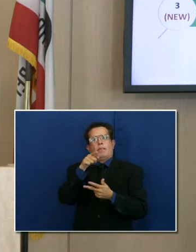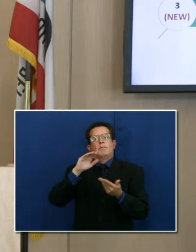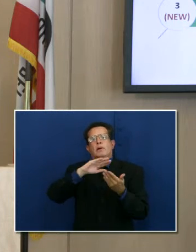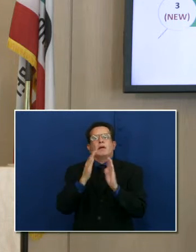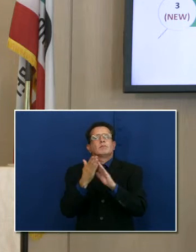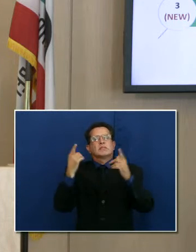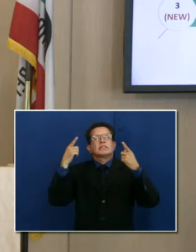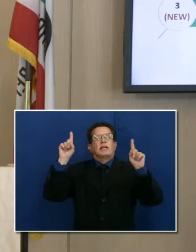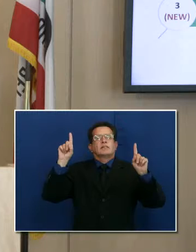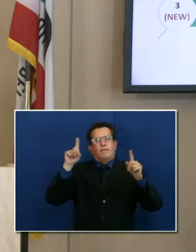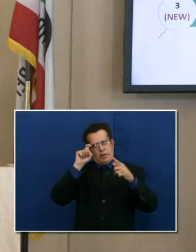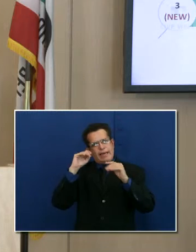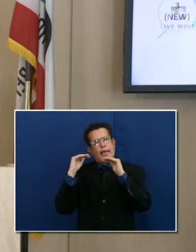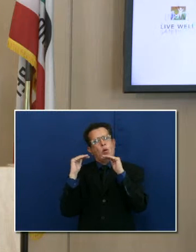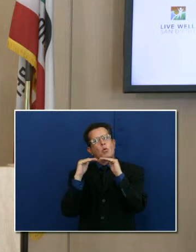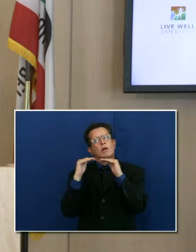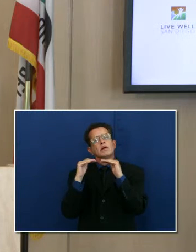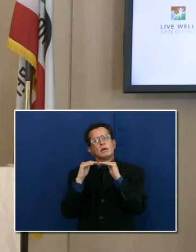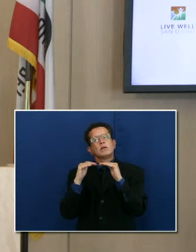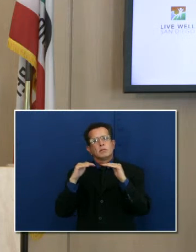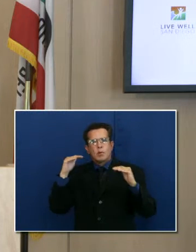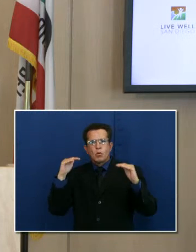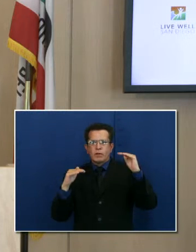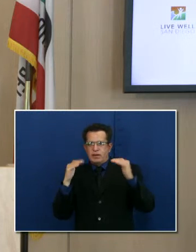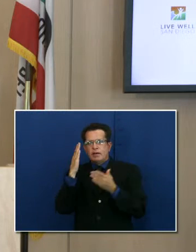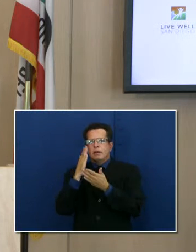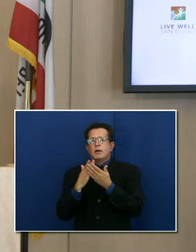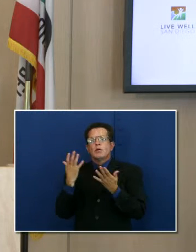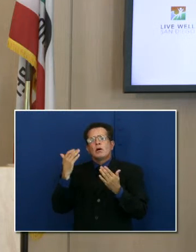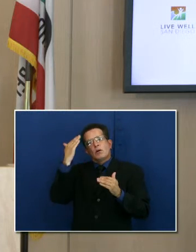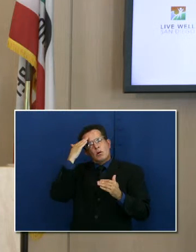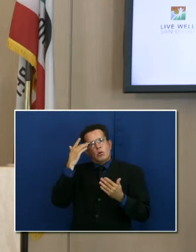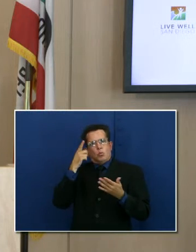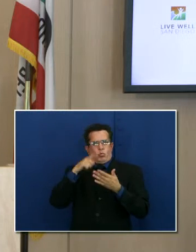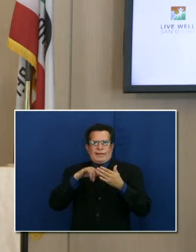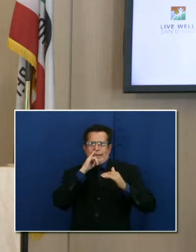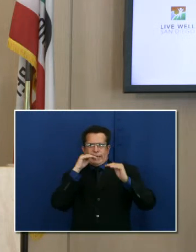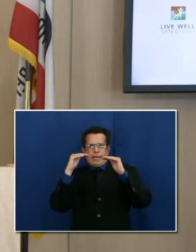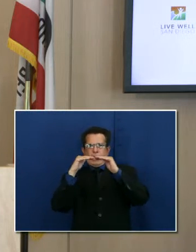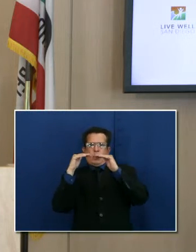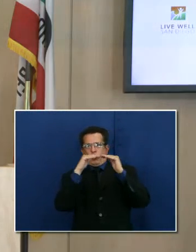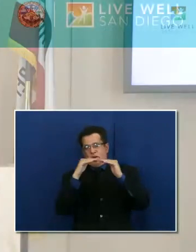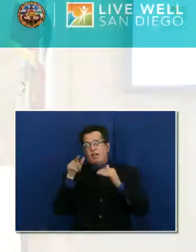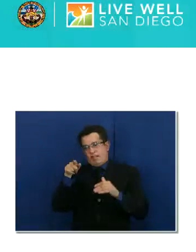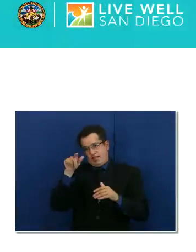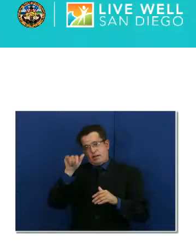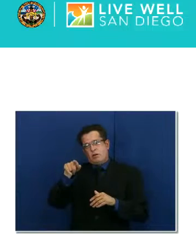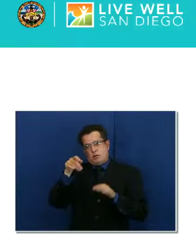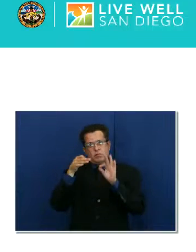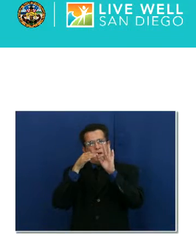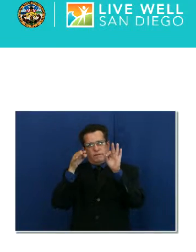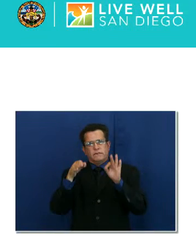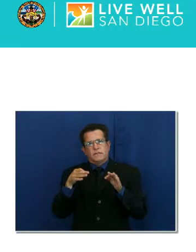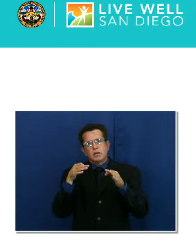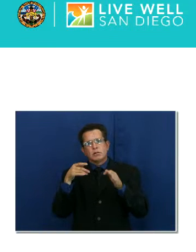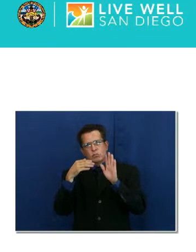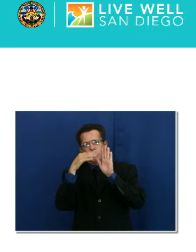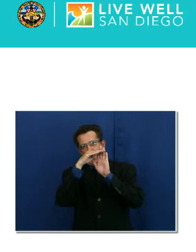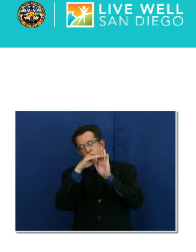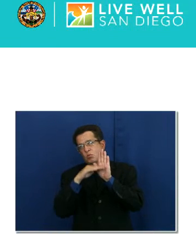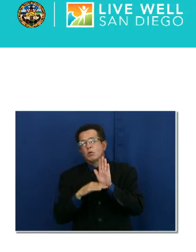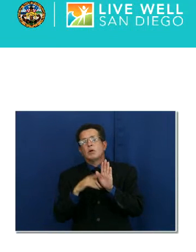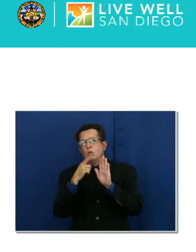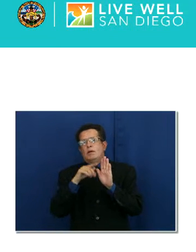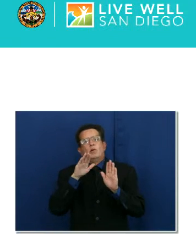the health equity, people might ask the question, what is health equity? And this is the definition that is used across